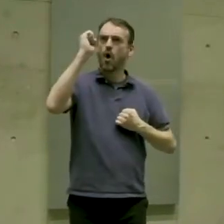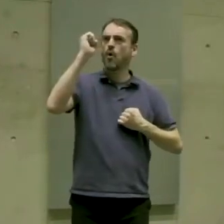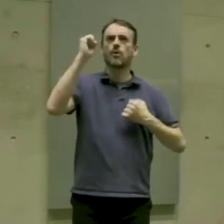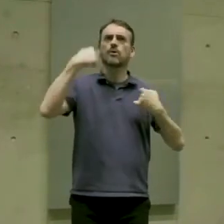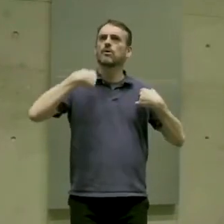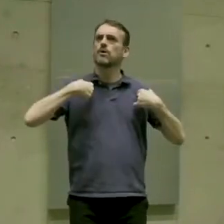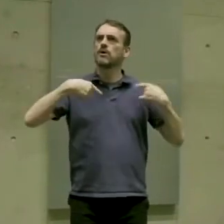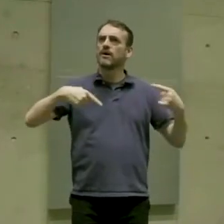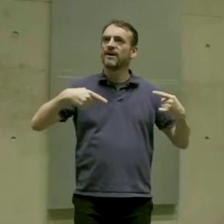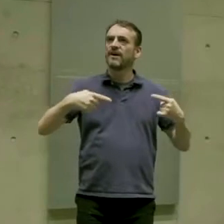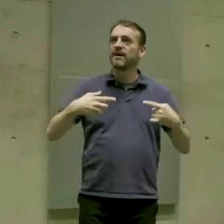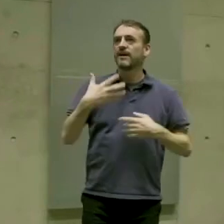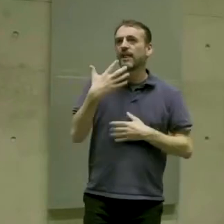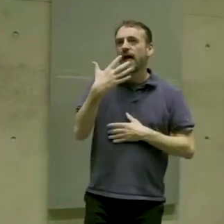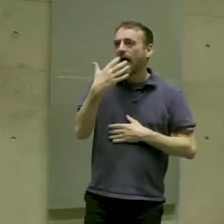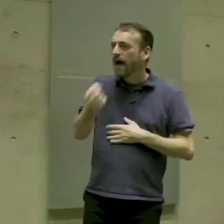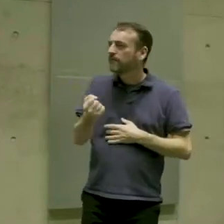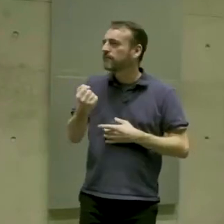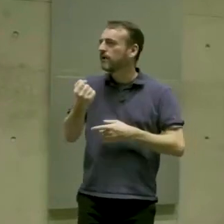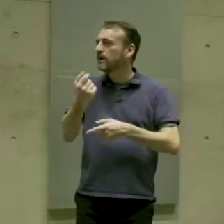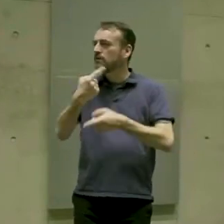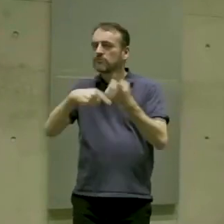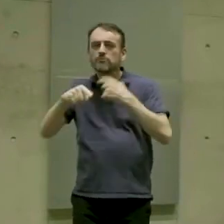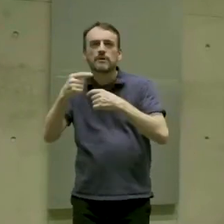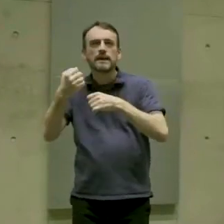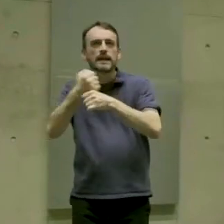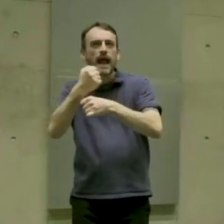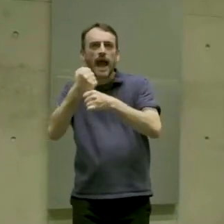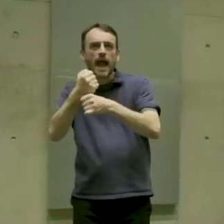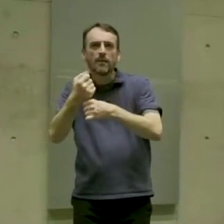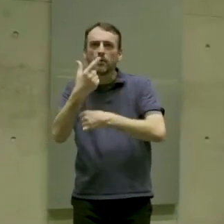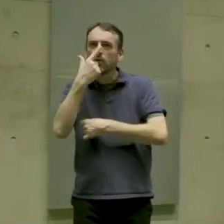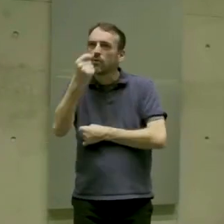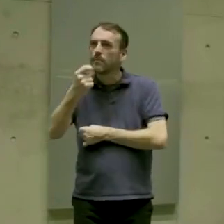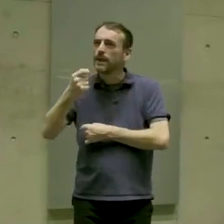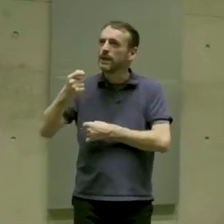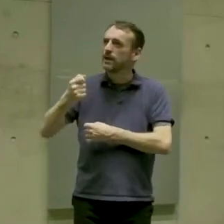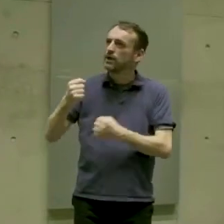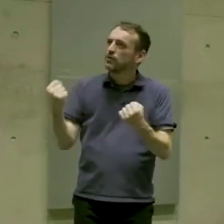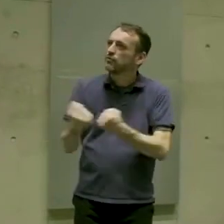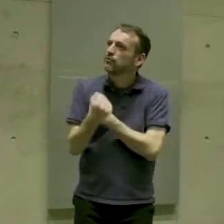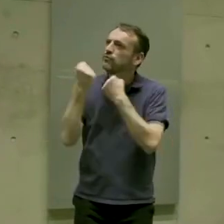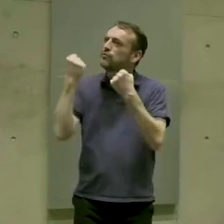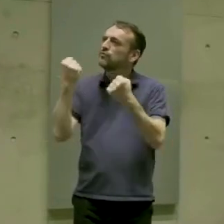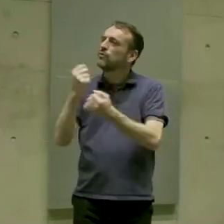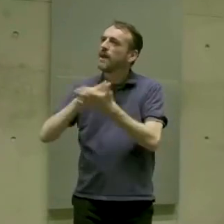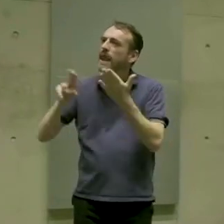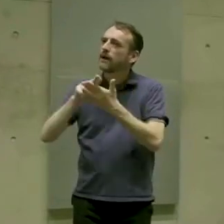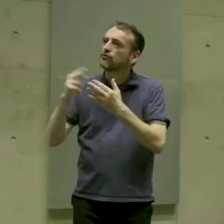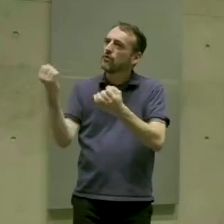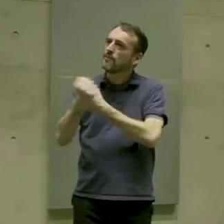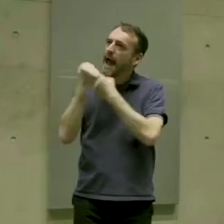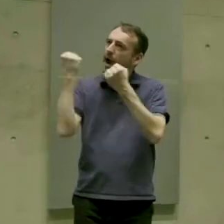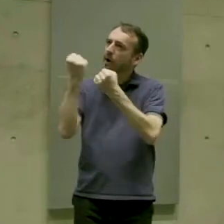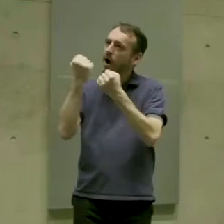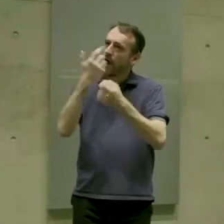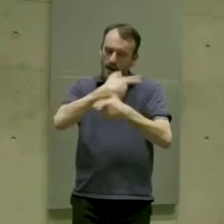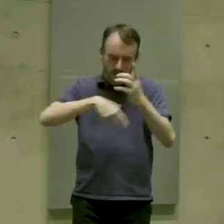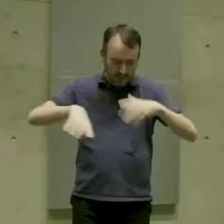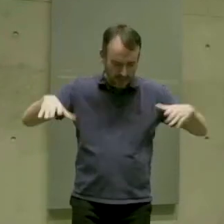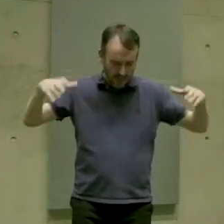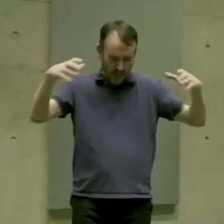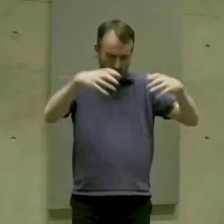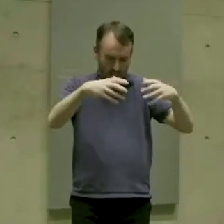there's a force pulling the strings, whether it be the immense supernatural power that dooms the characters of the Castle of